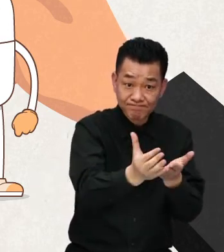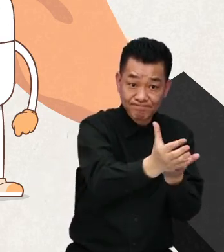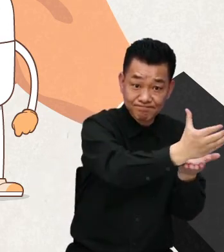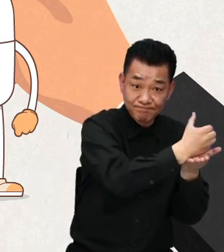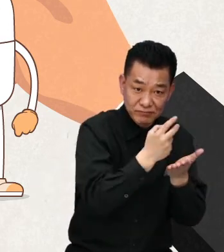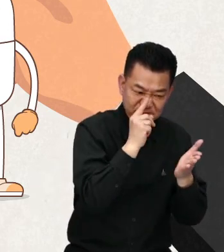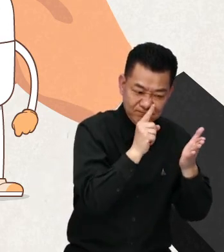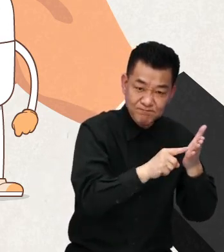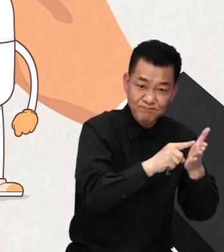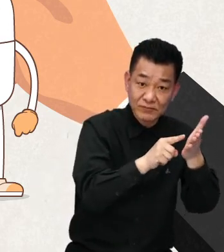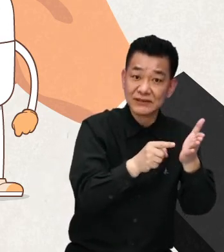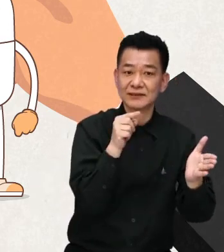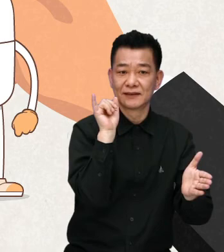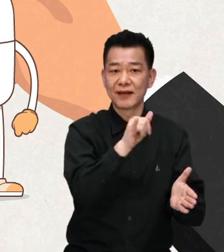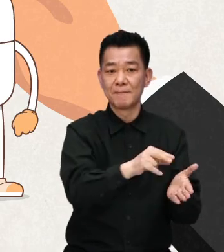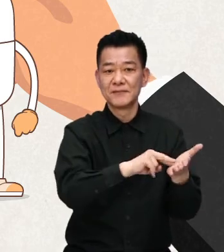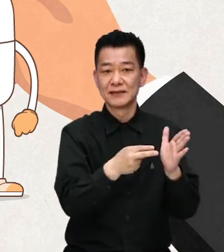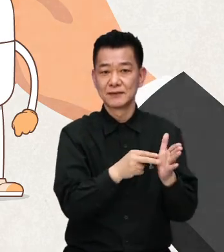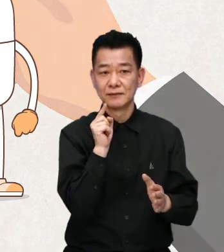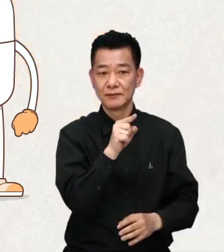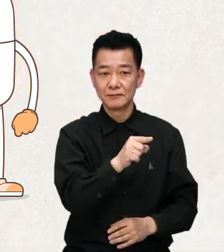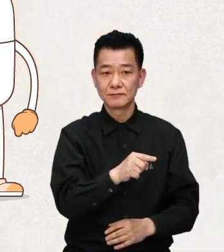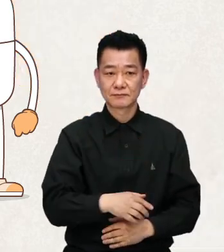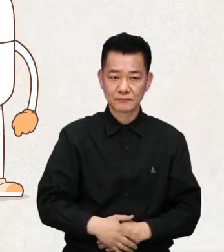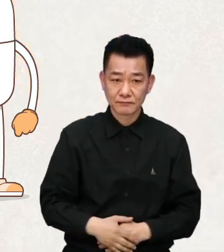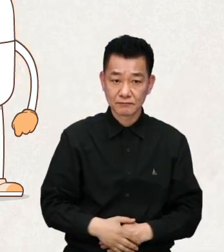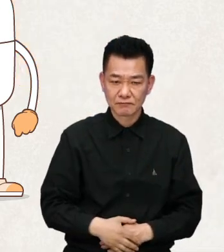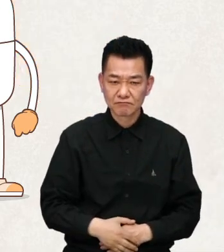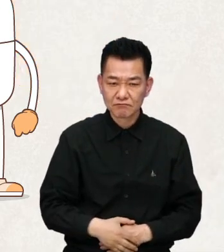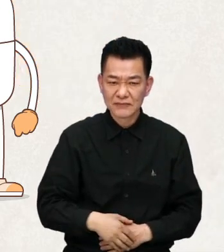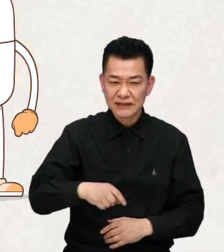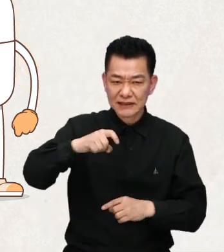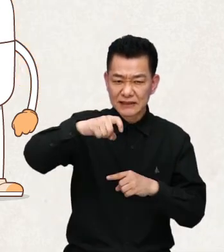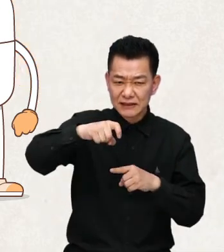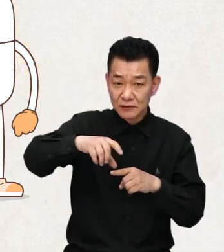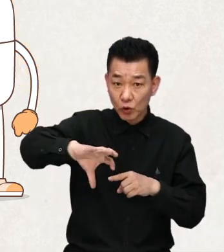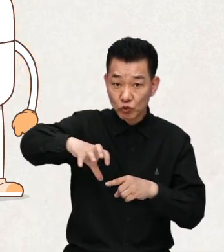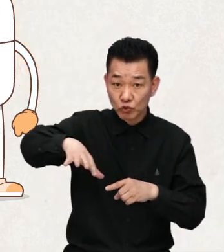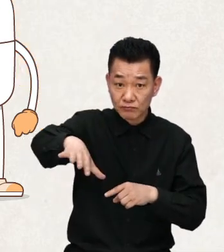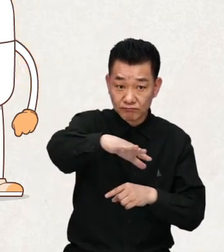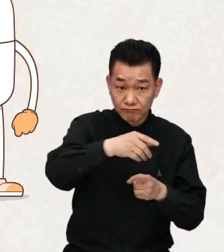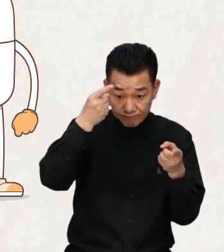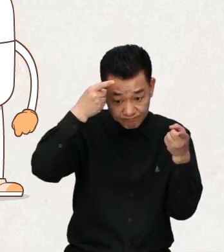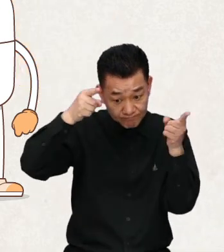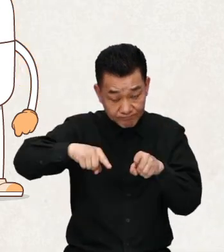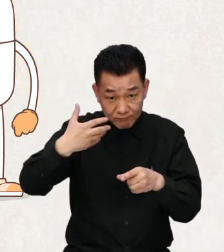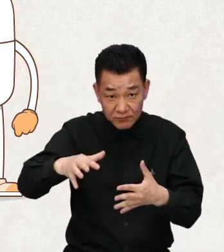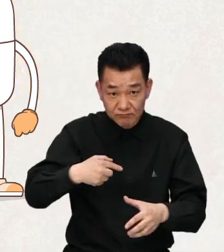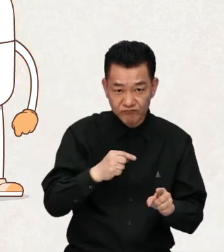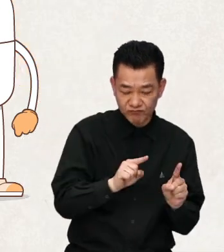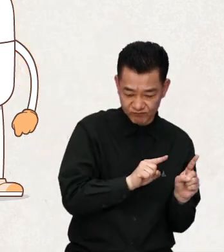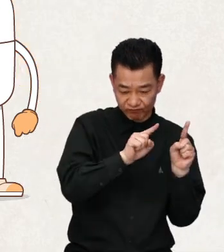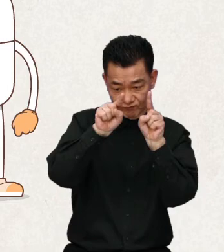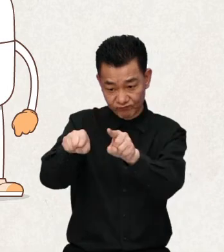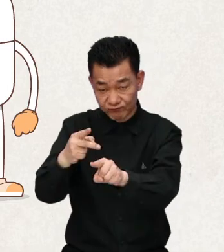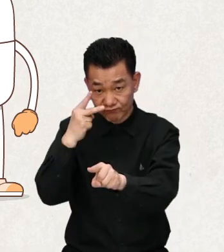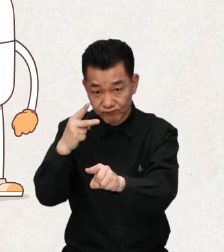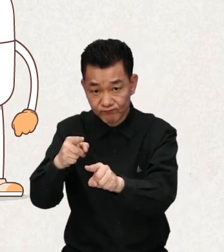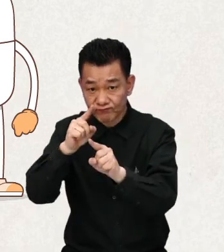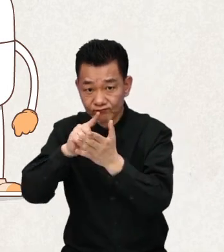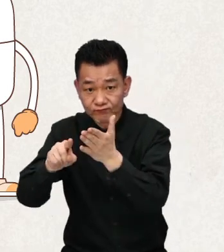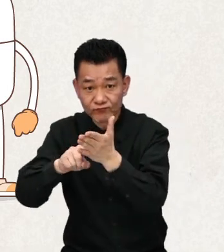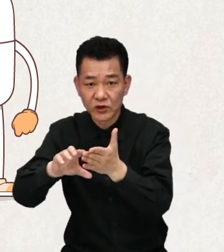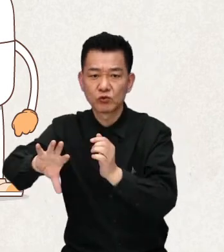with disabilities by a state party. If required, the committee visits the state party concerned for